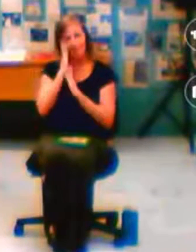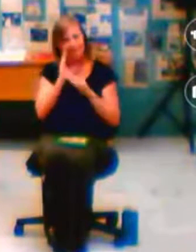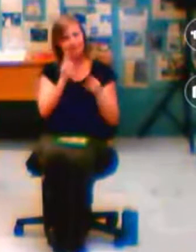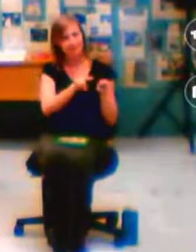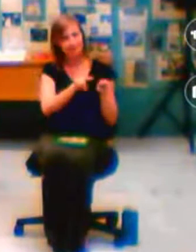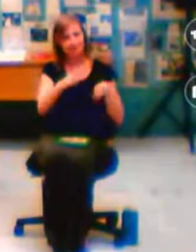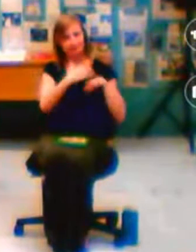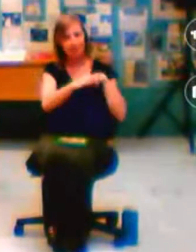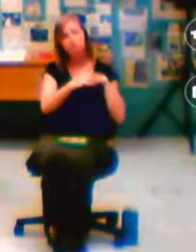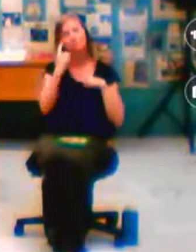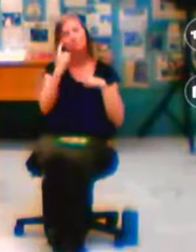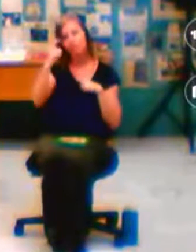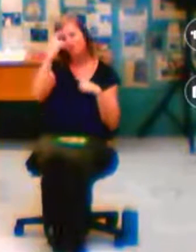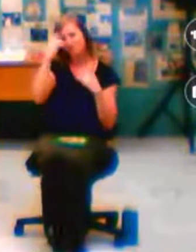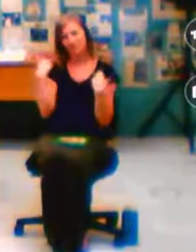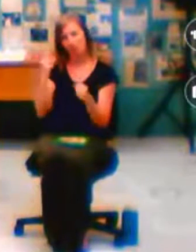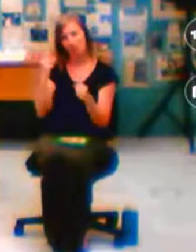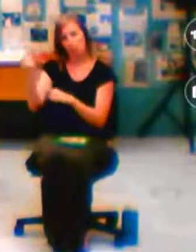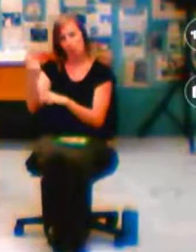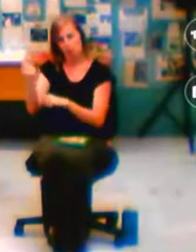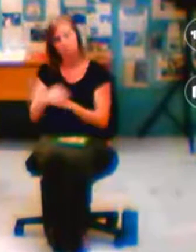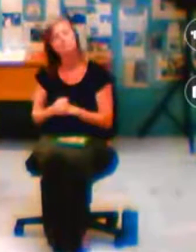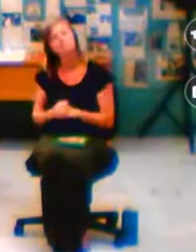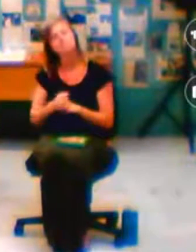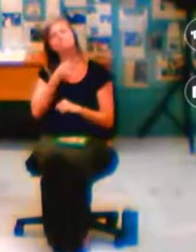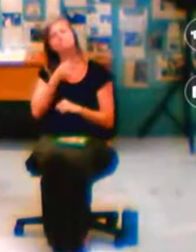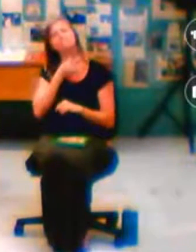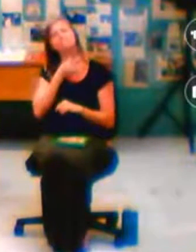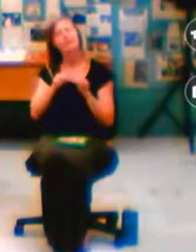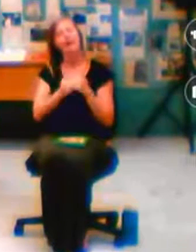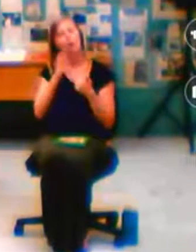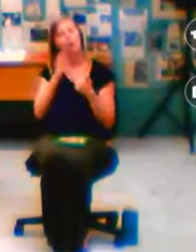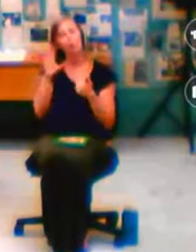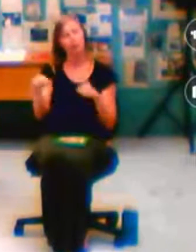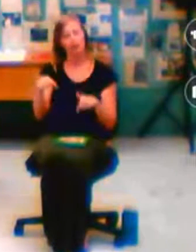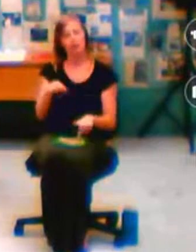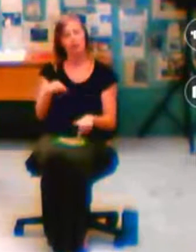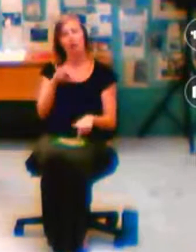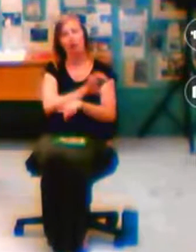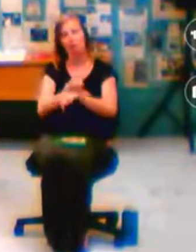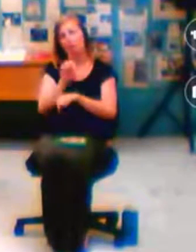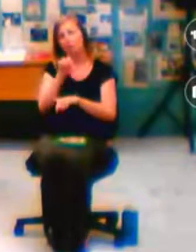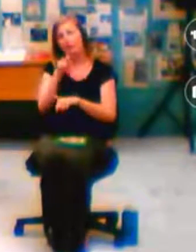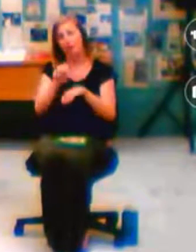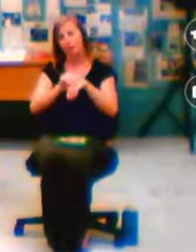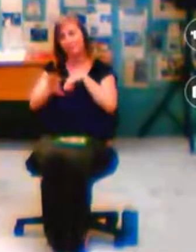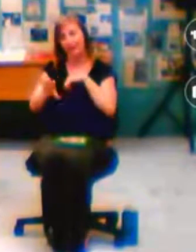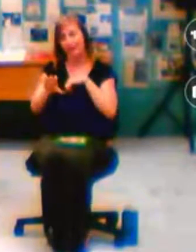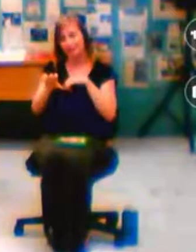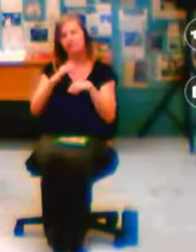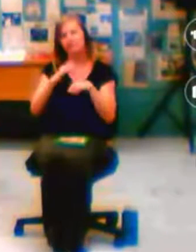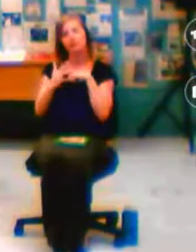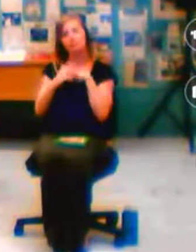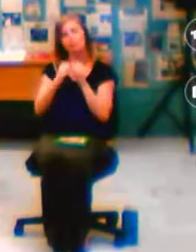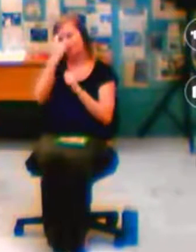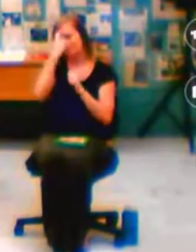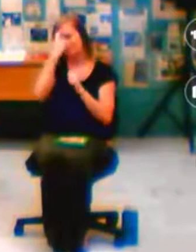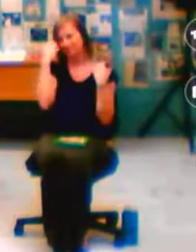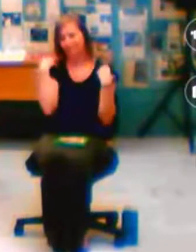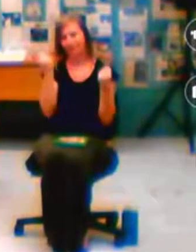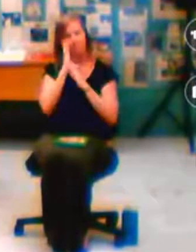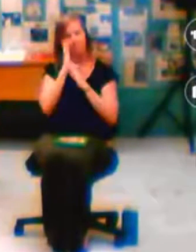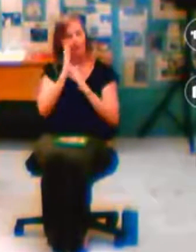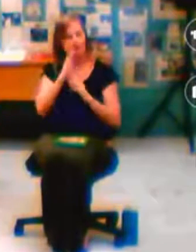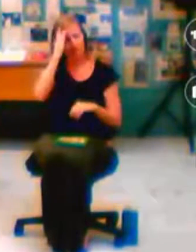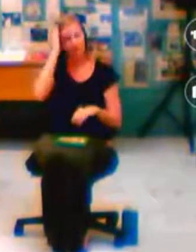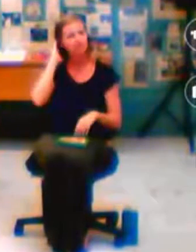SB 169, and established a tax task force for mental health goals. But the root cause is that we do not have enough mental health goals, beds for mental health